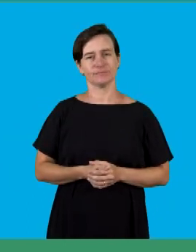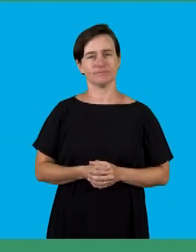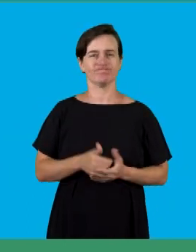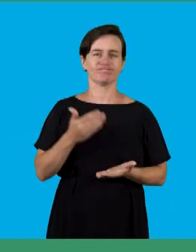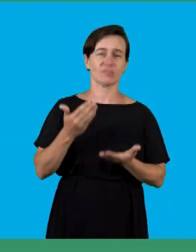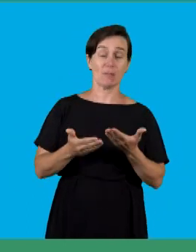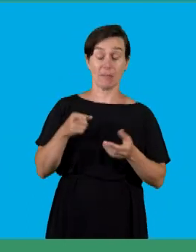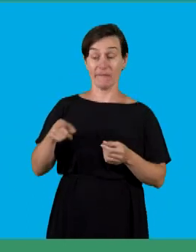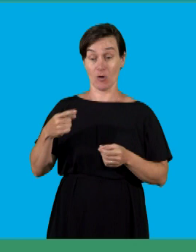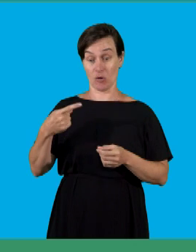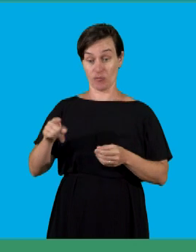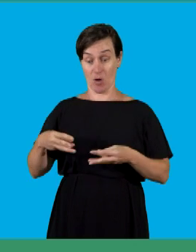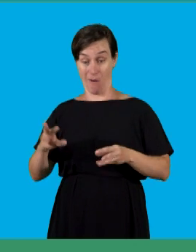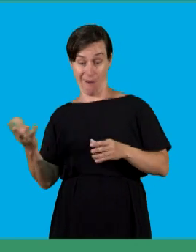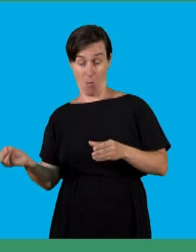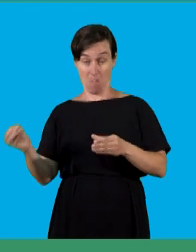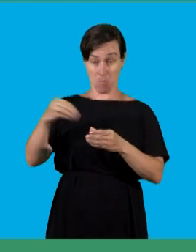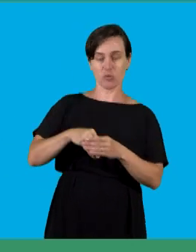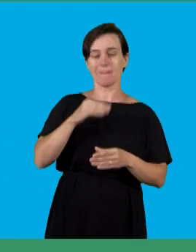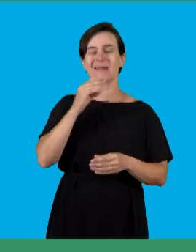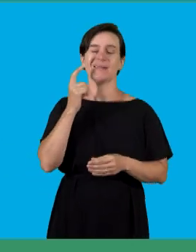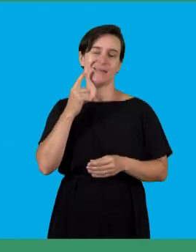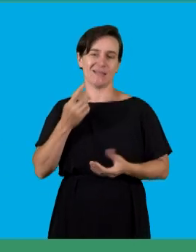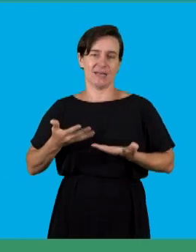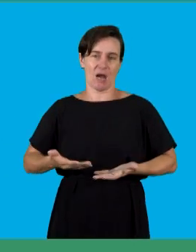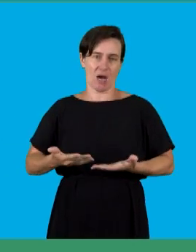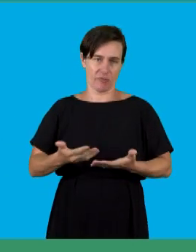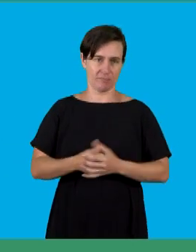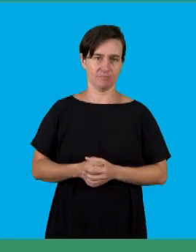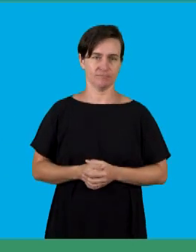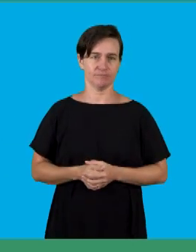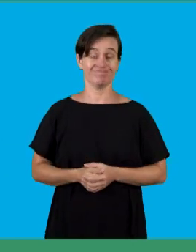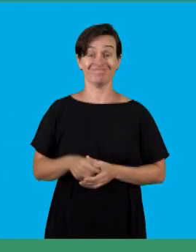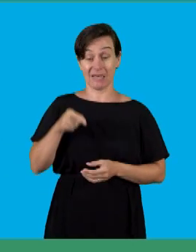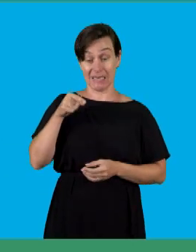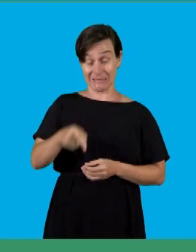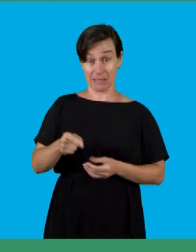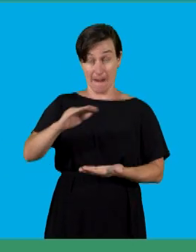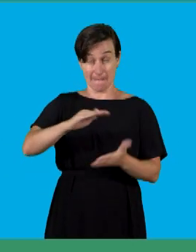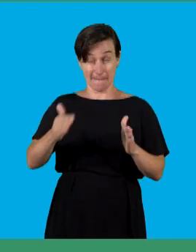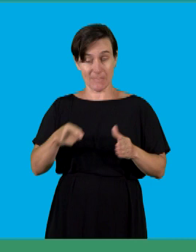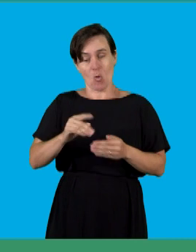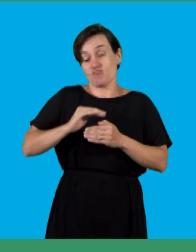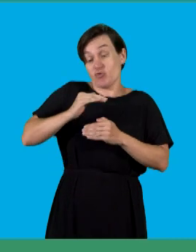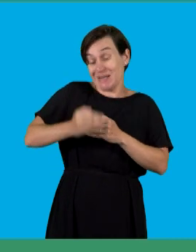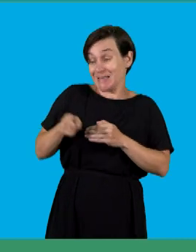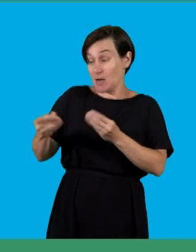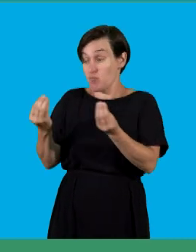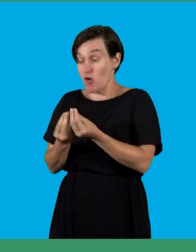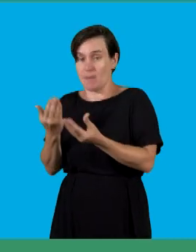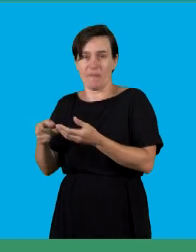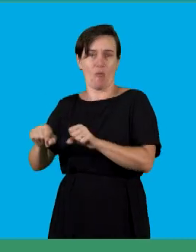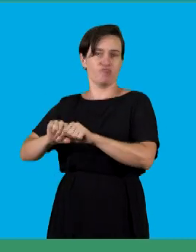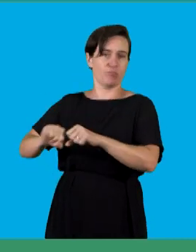easily. So if it's packaged, it's very easy to carry. And then it also protects the product